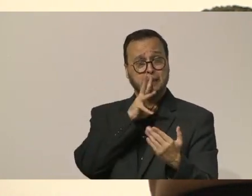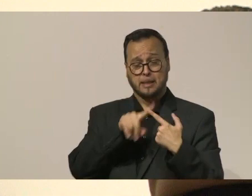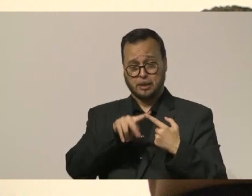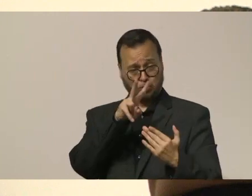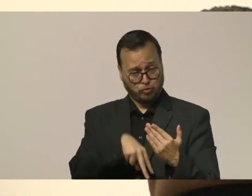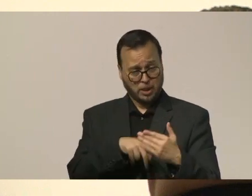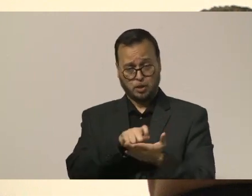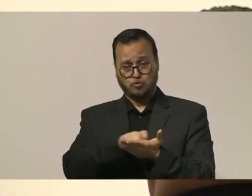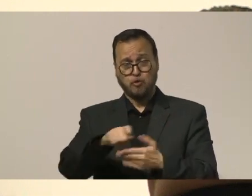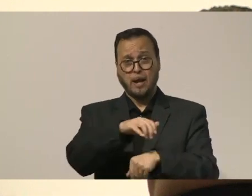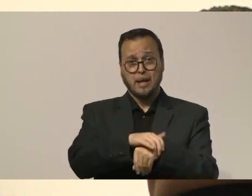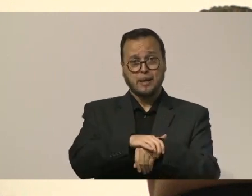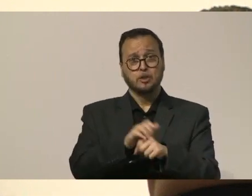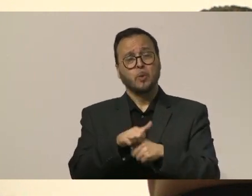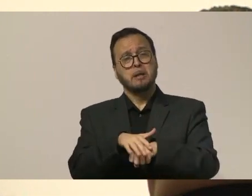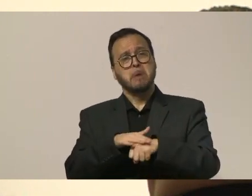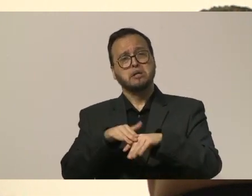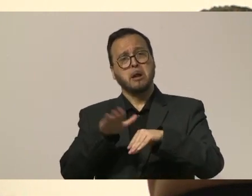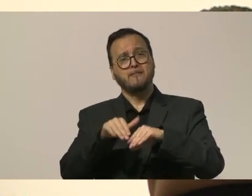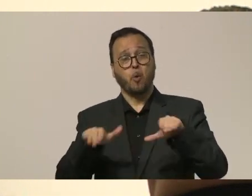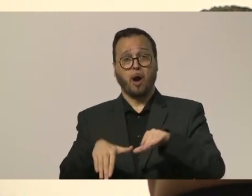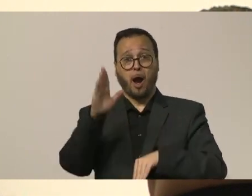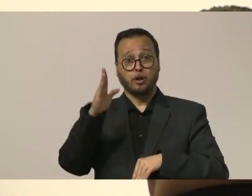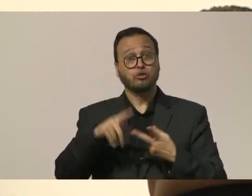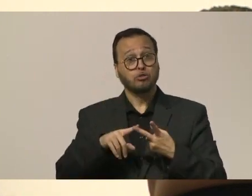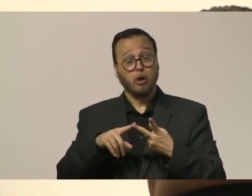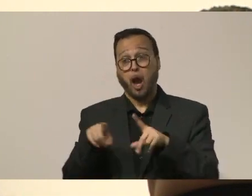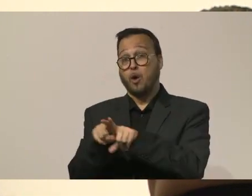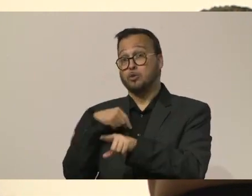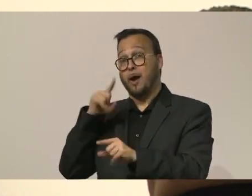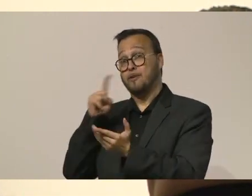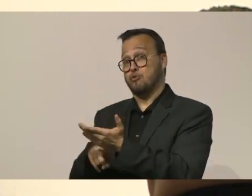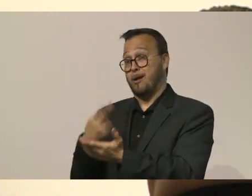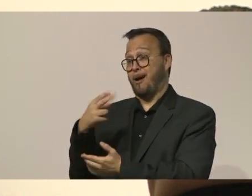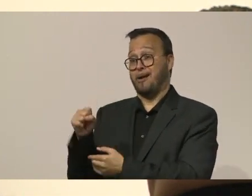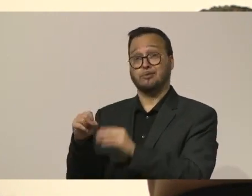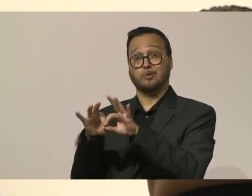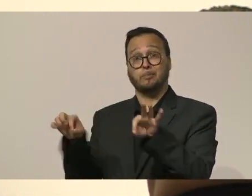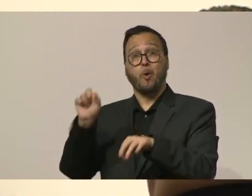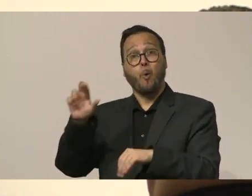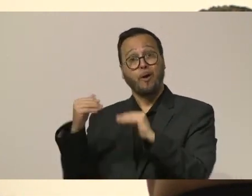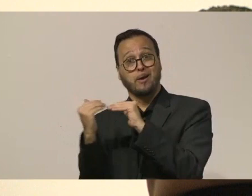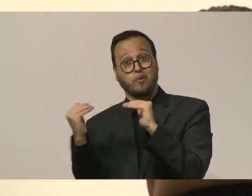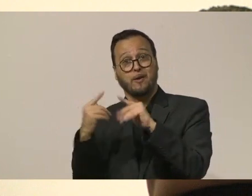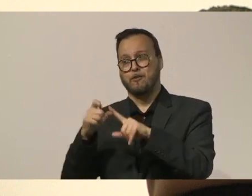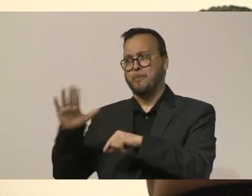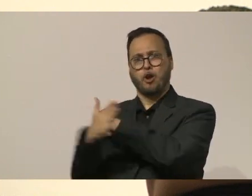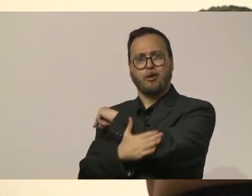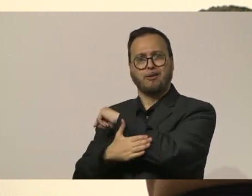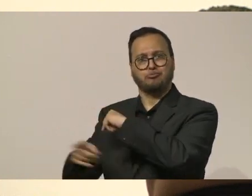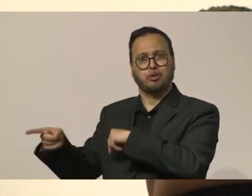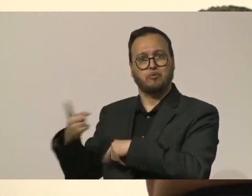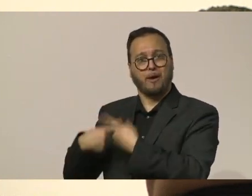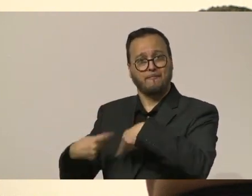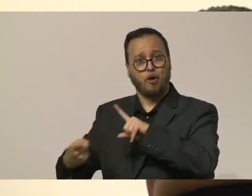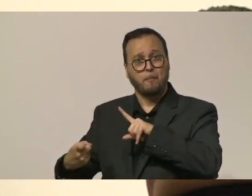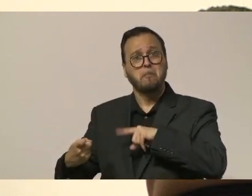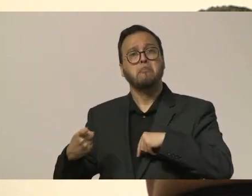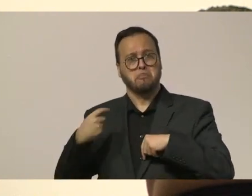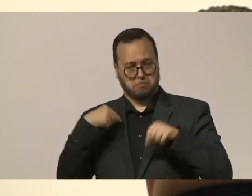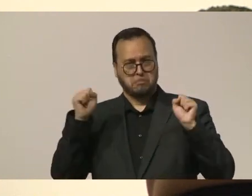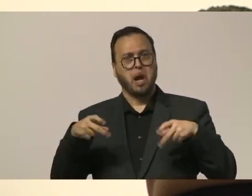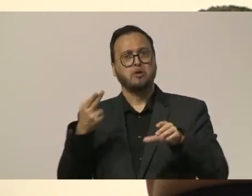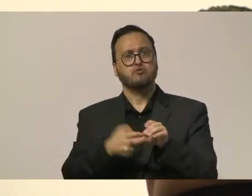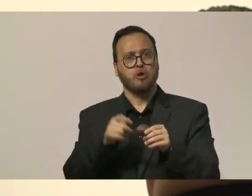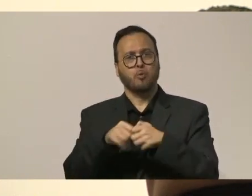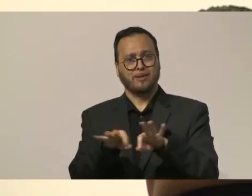an intermediate level or higher, and have a recognized high school diploma or equivalent from their country or origin, will be encouraged to enroll in degree